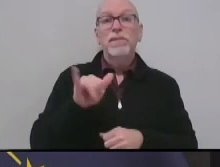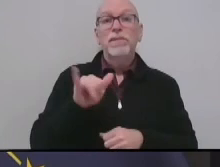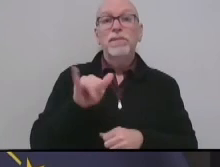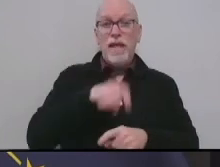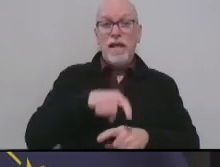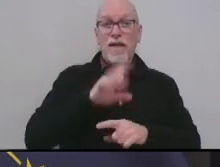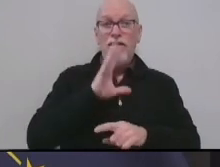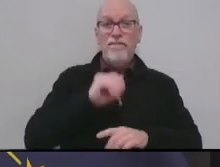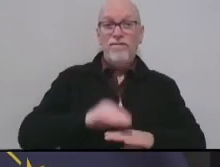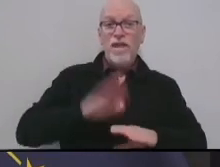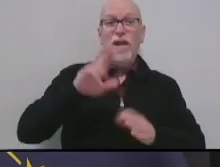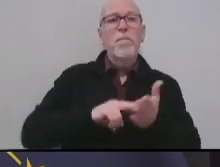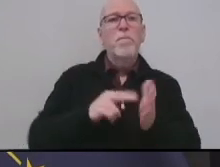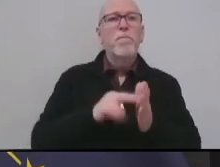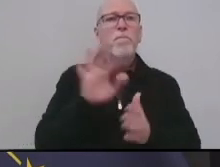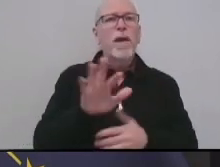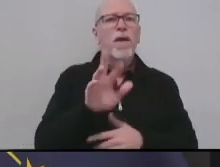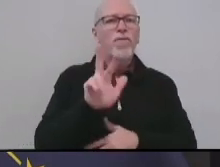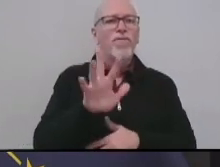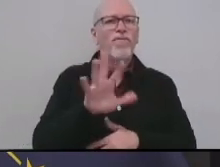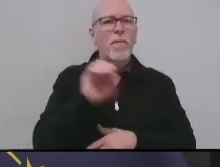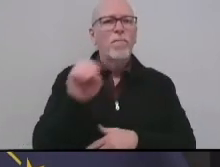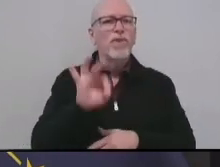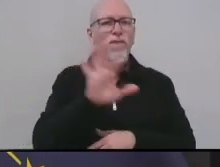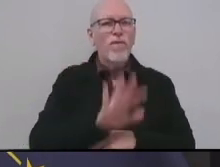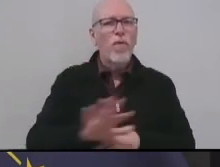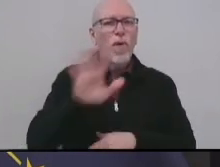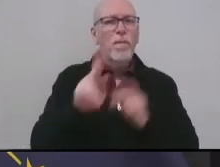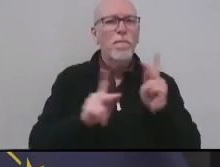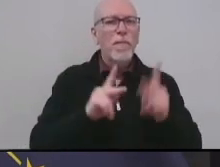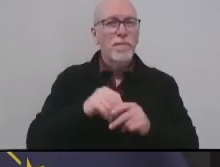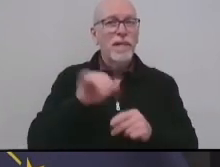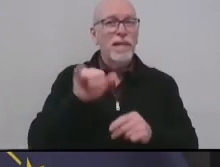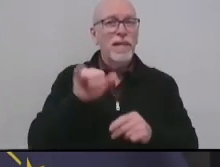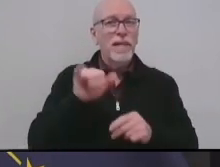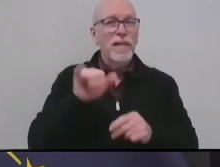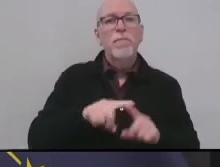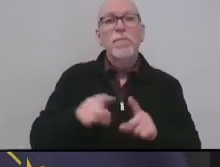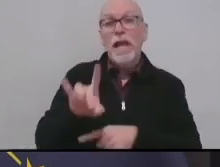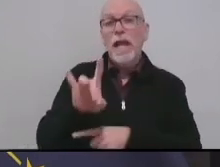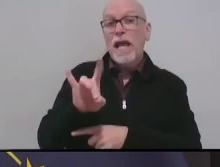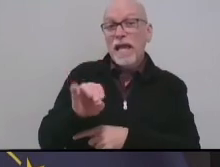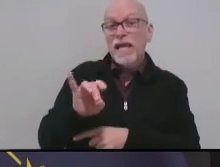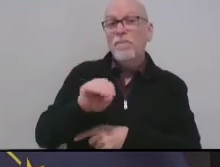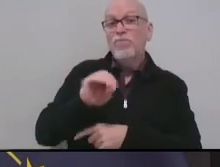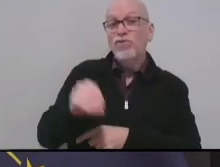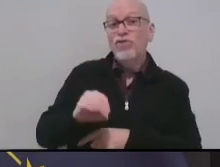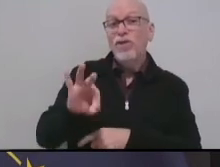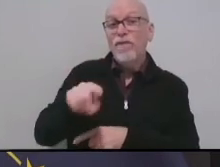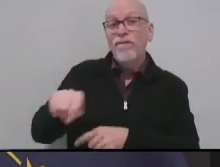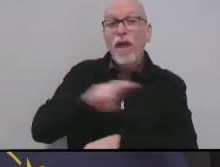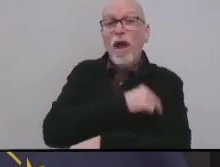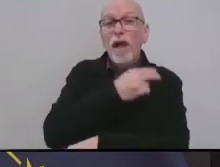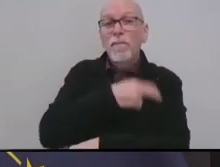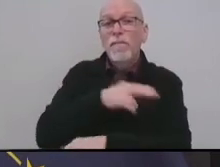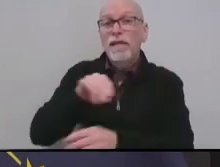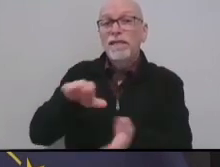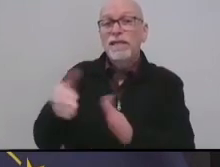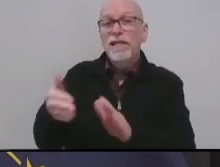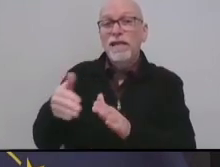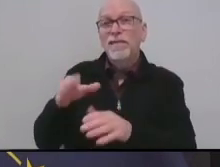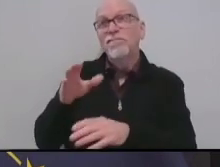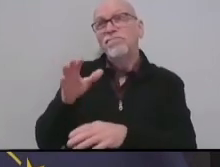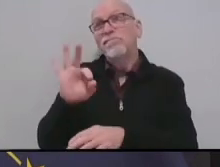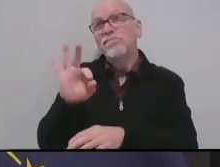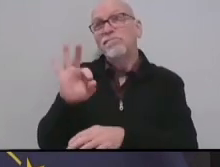35% of the population, but accounts for 80% of COVID hospitalizations and nearly 98%